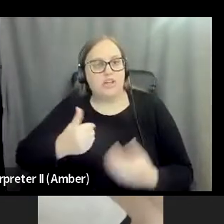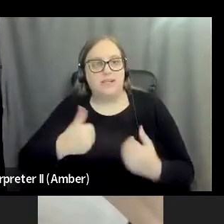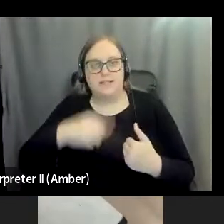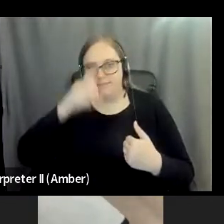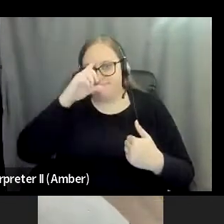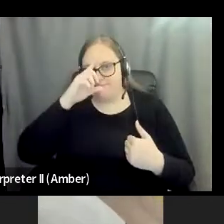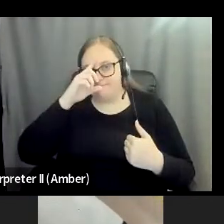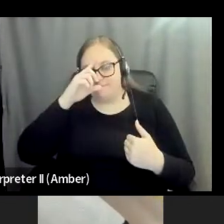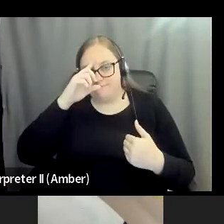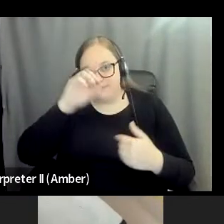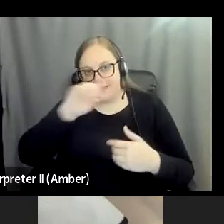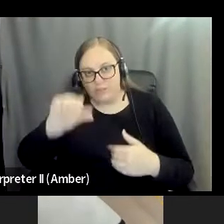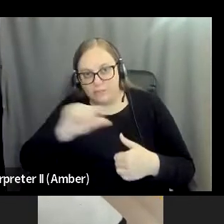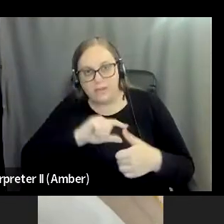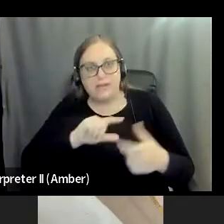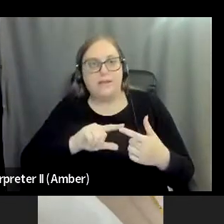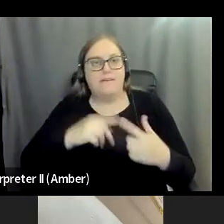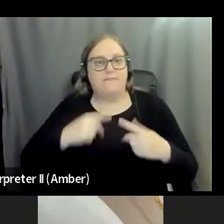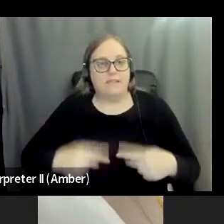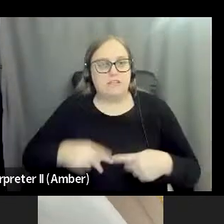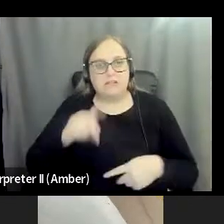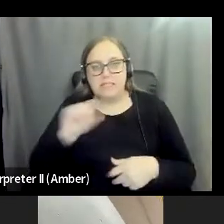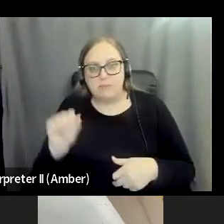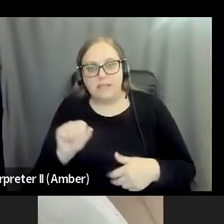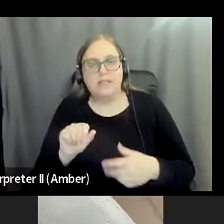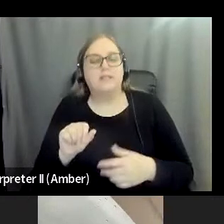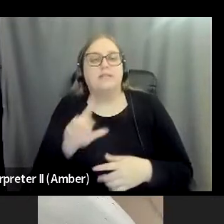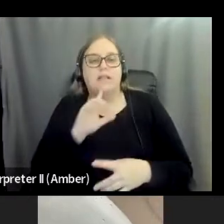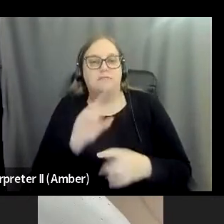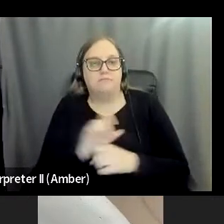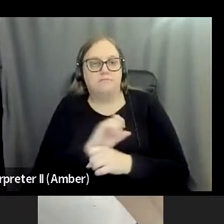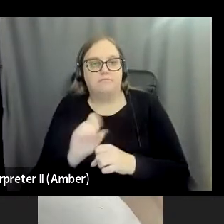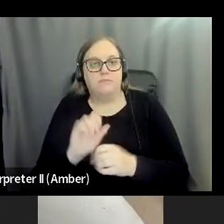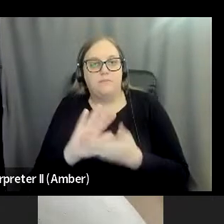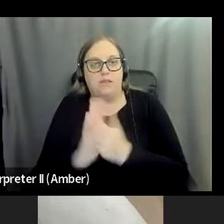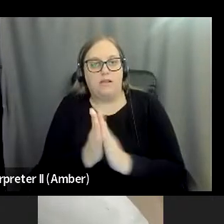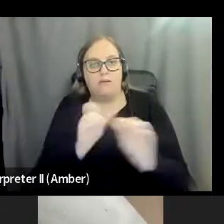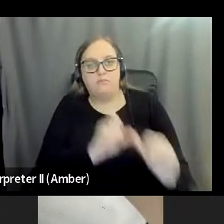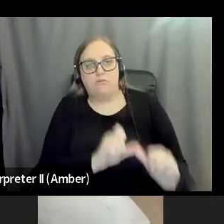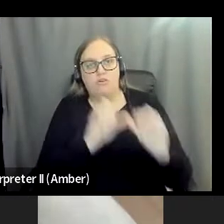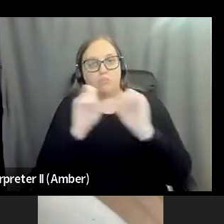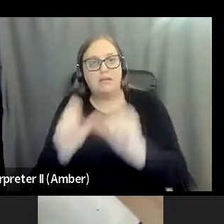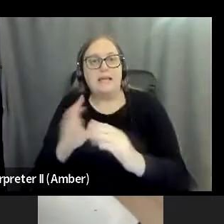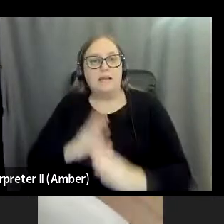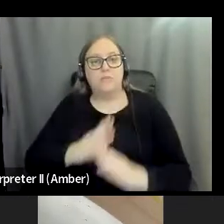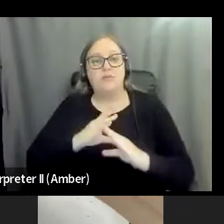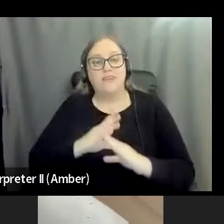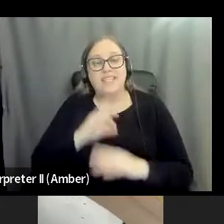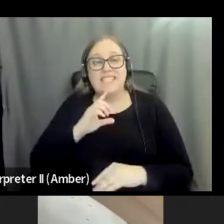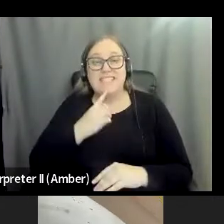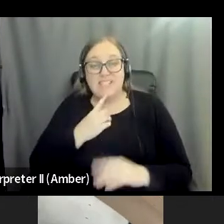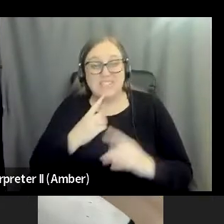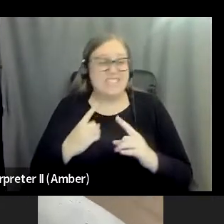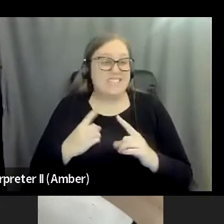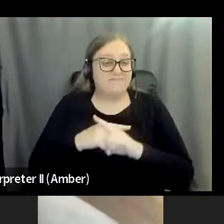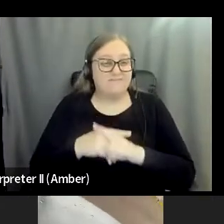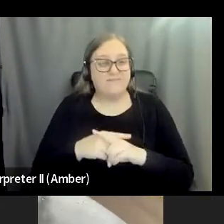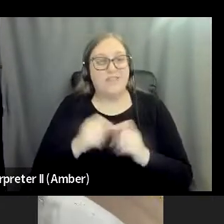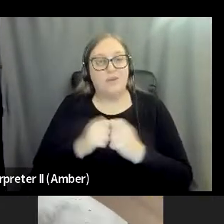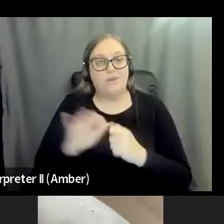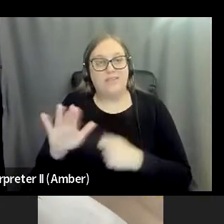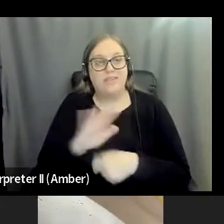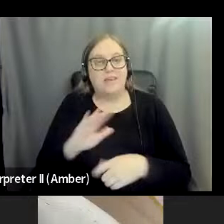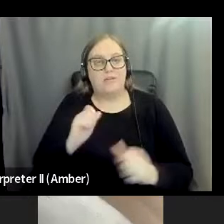or physical disability which is or is likely to become permanent and which prevents or seriously interferes with the